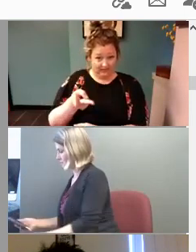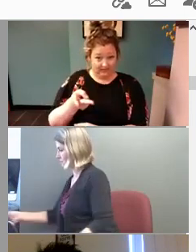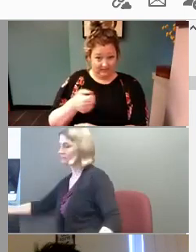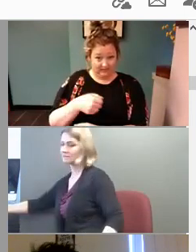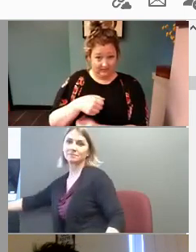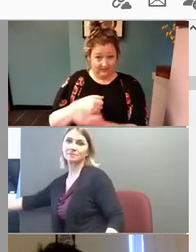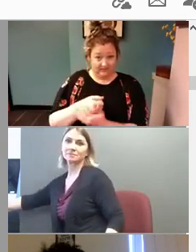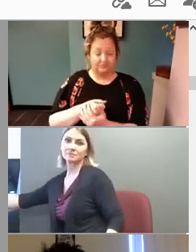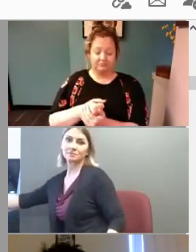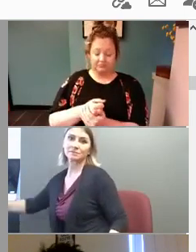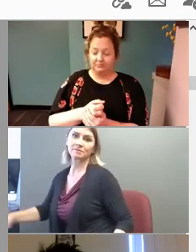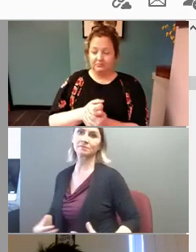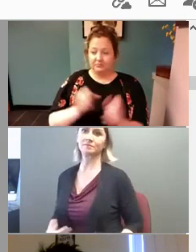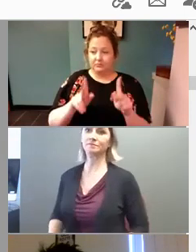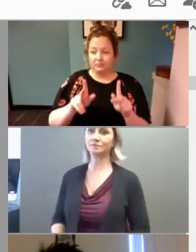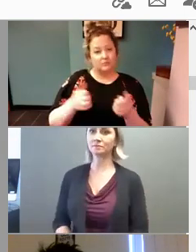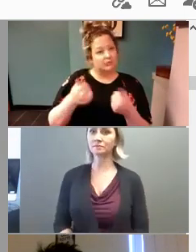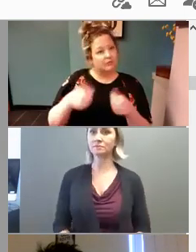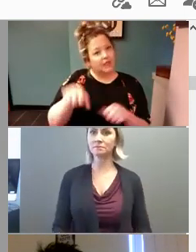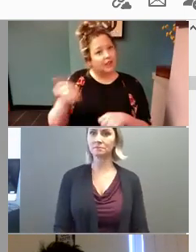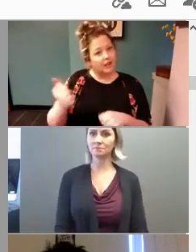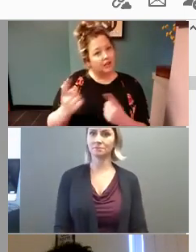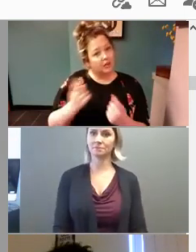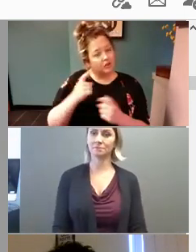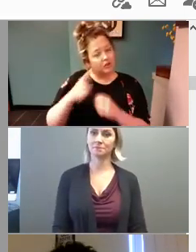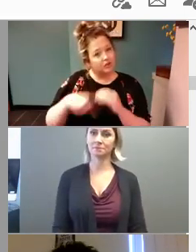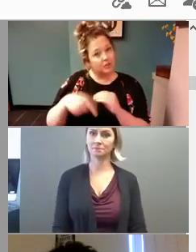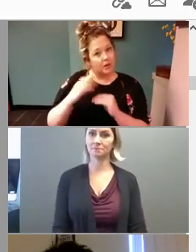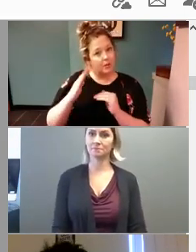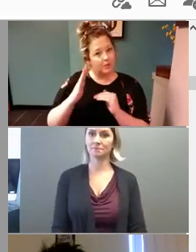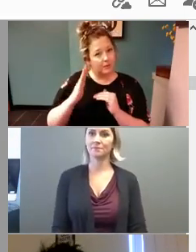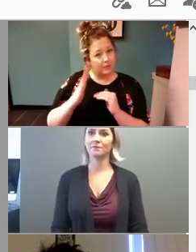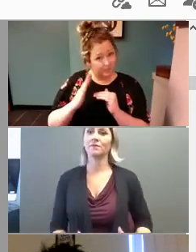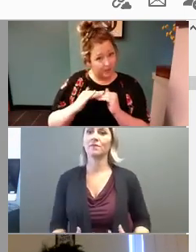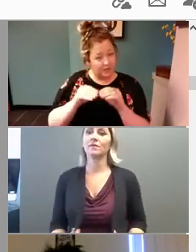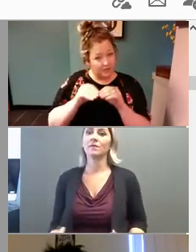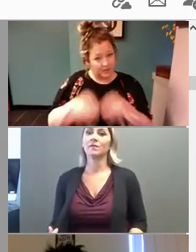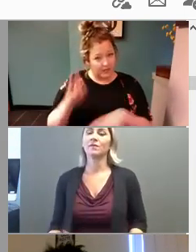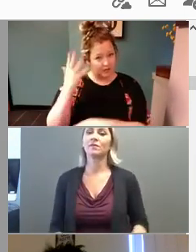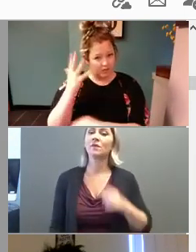Perfect. Any other questions about minimum spanning trees and what they mean?